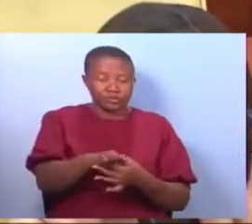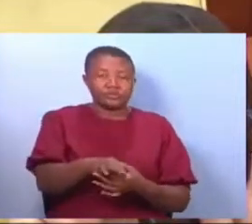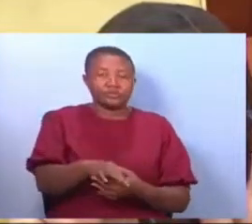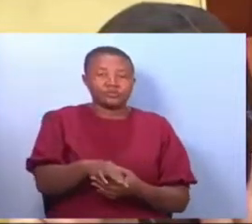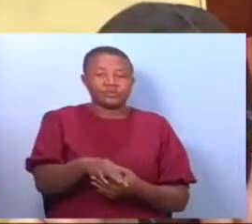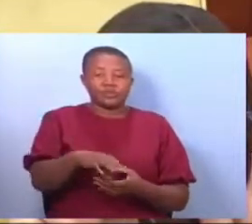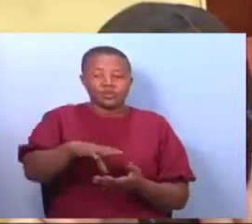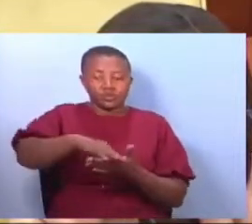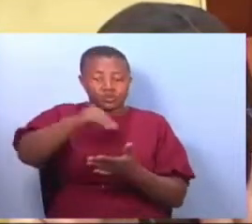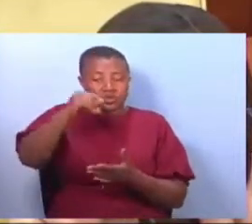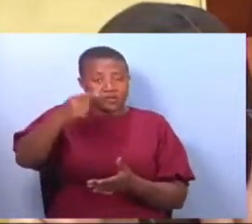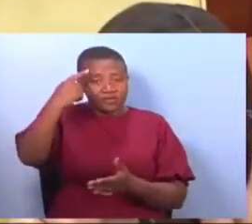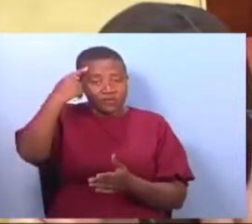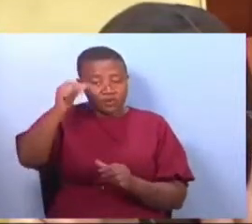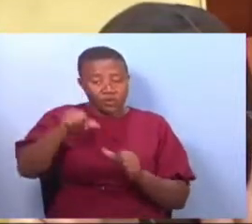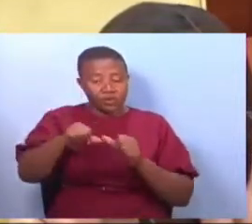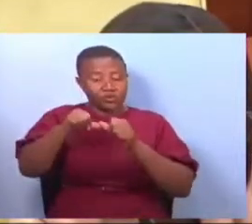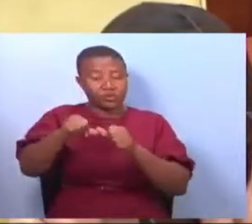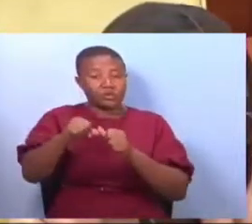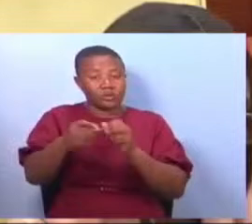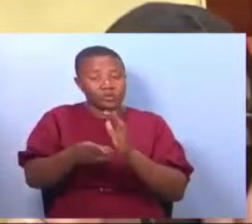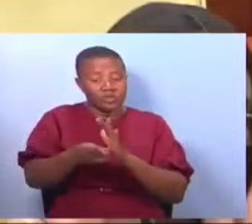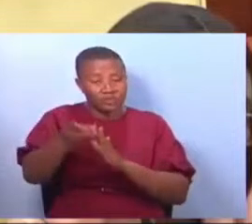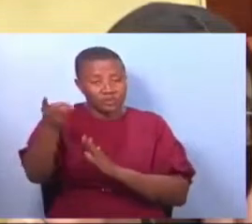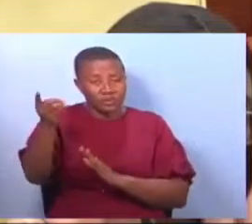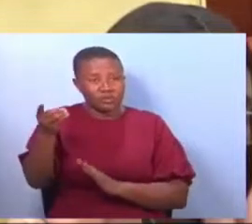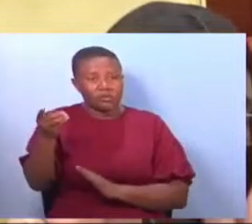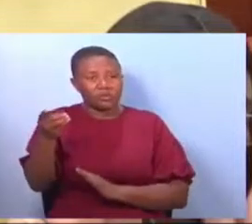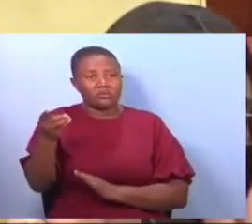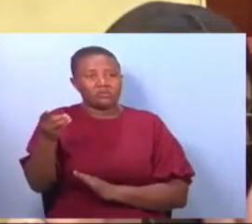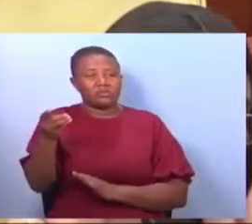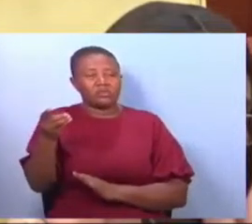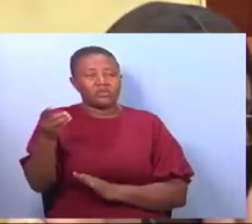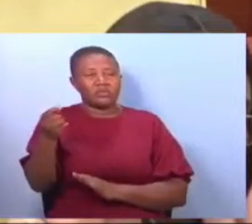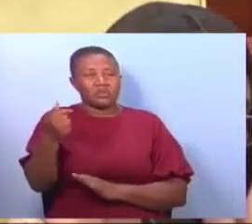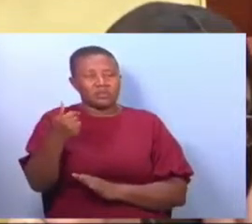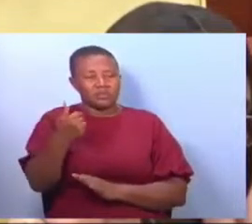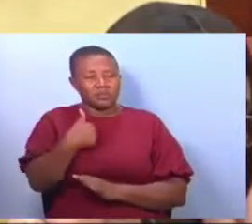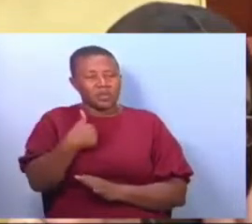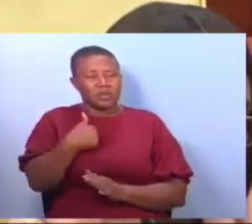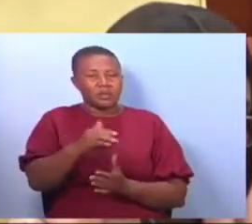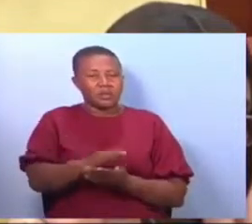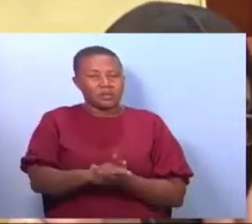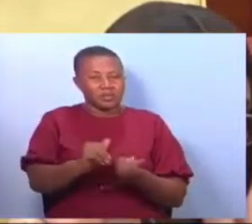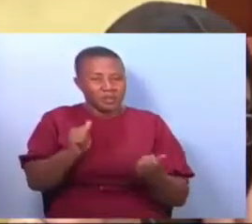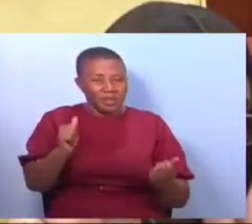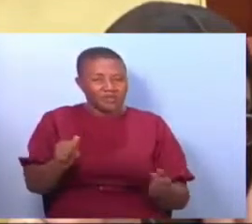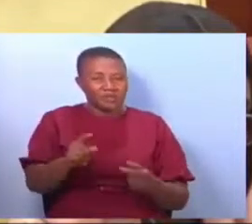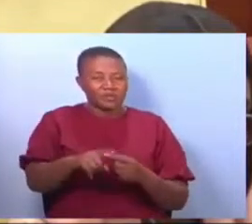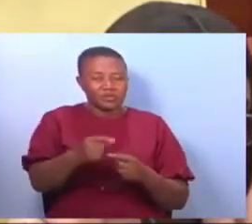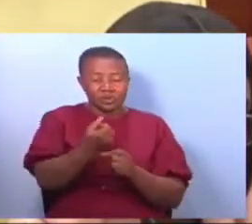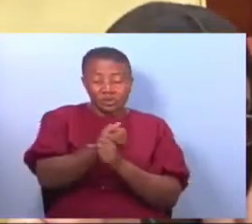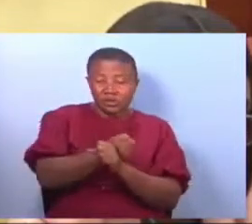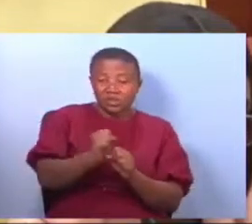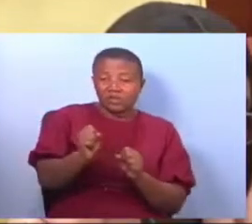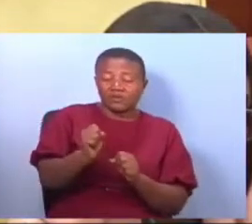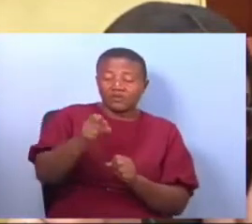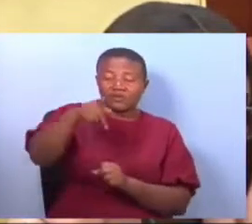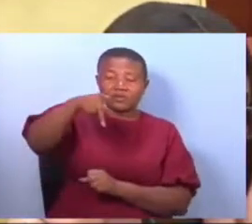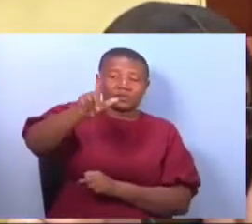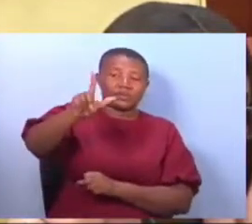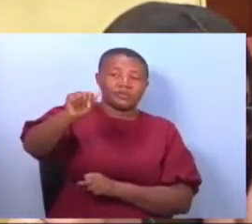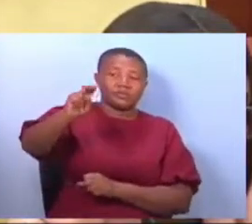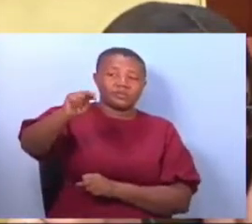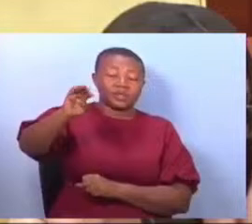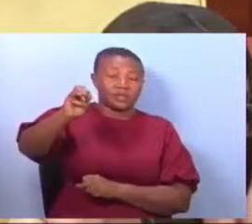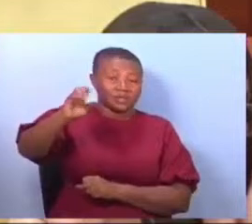development and a biochemist, I have always believed in saving the planet and always believed